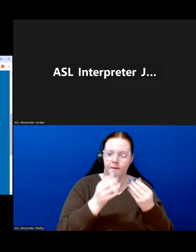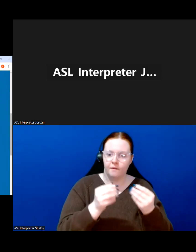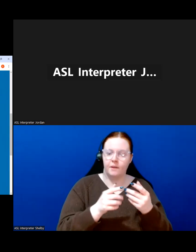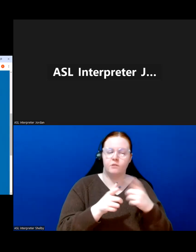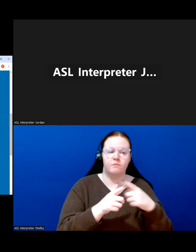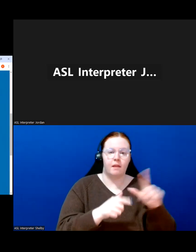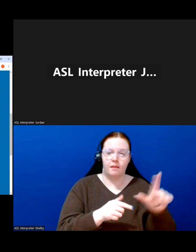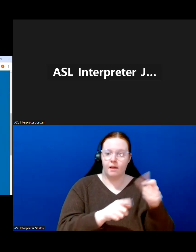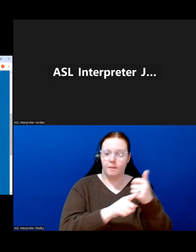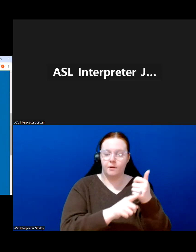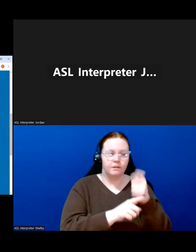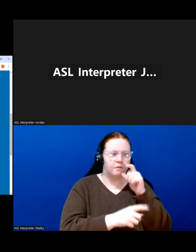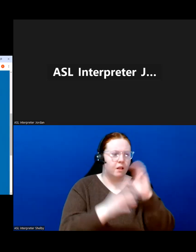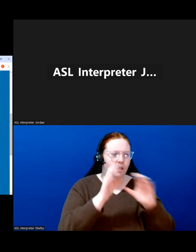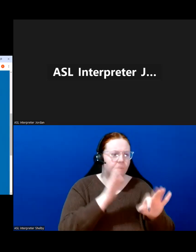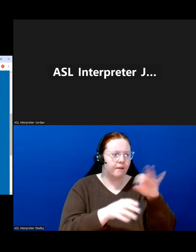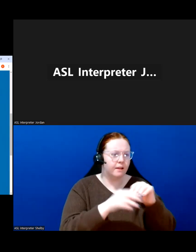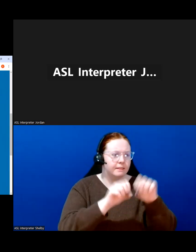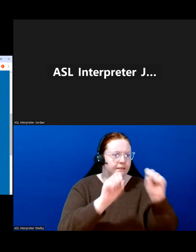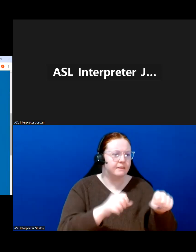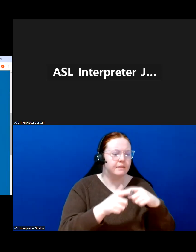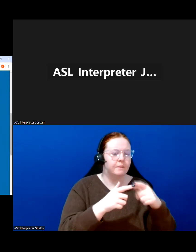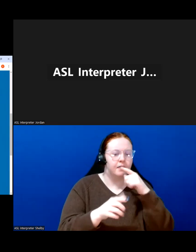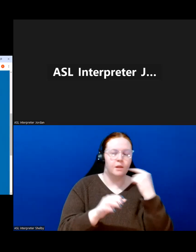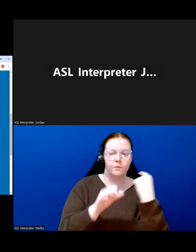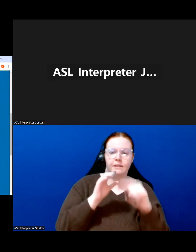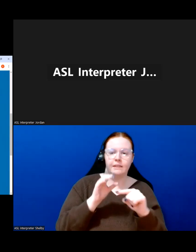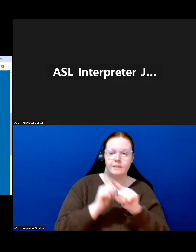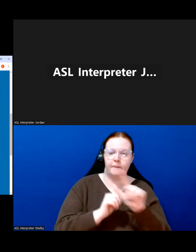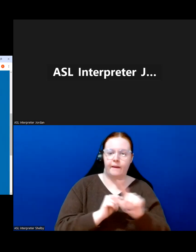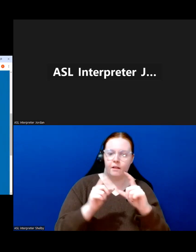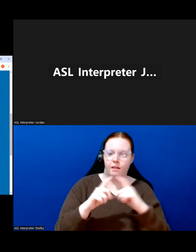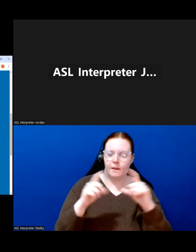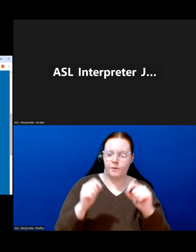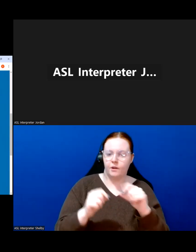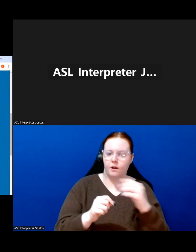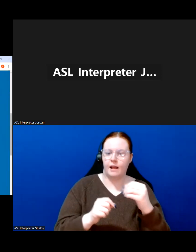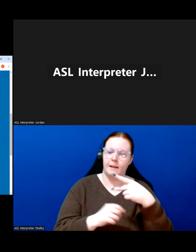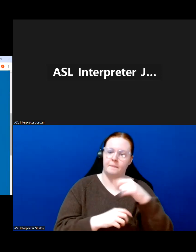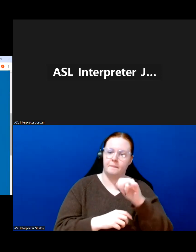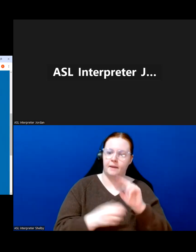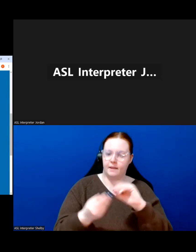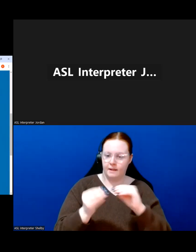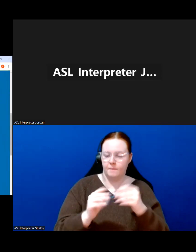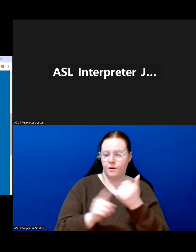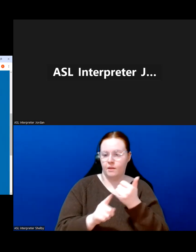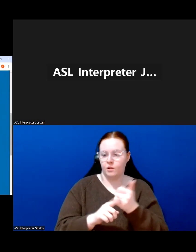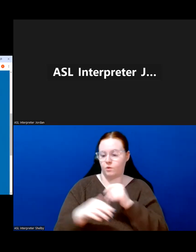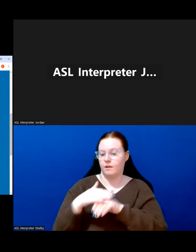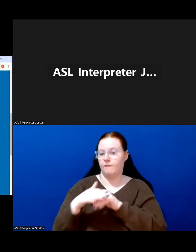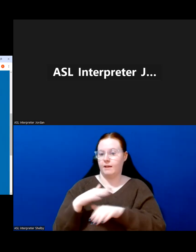and they'll email you your library card and PIN number, which will be used to log into like the digital library